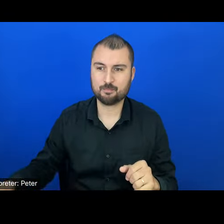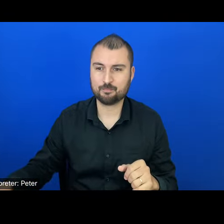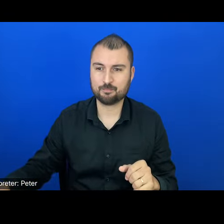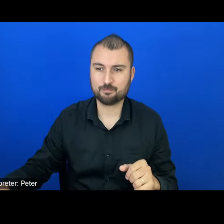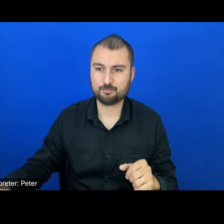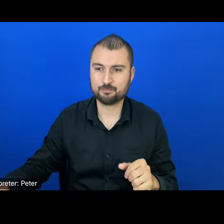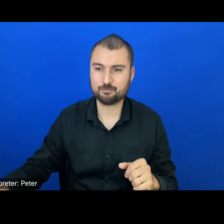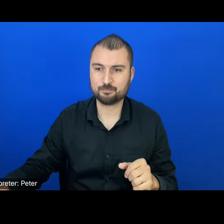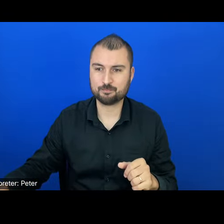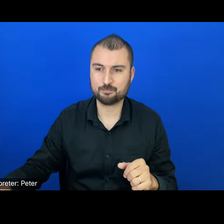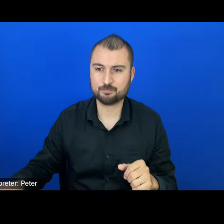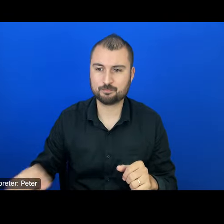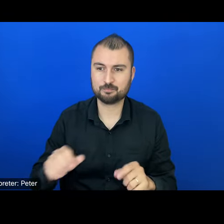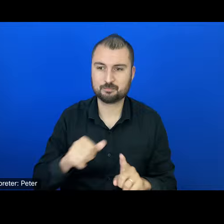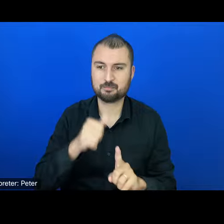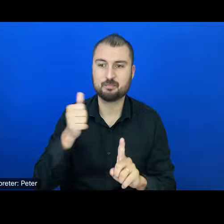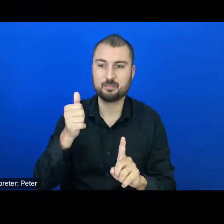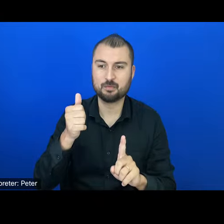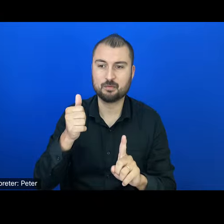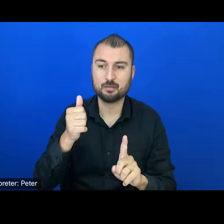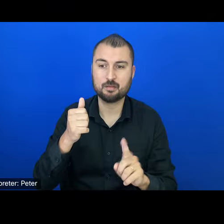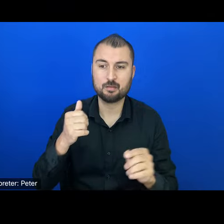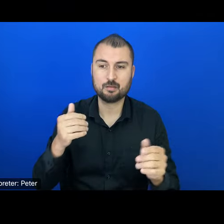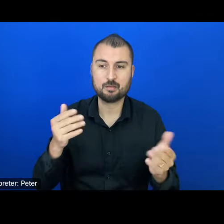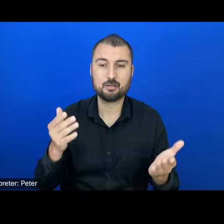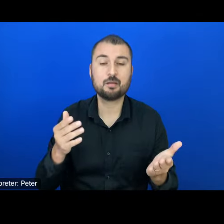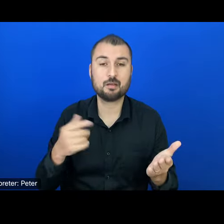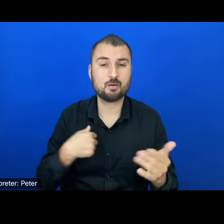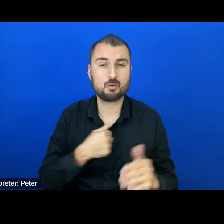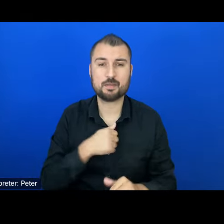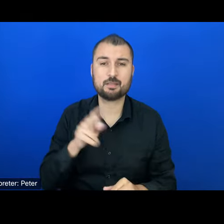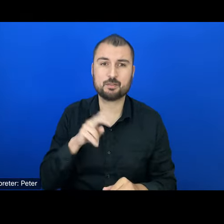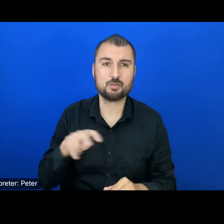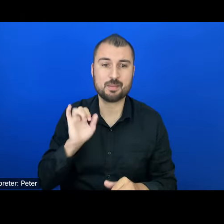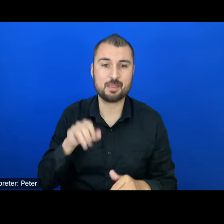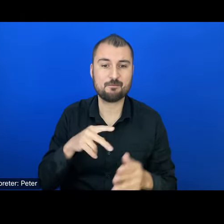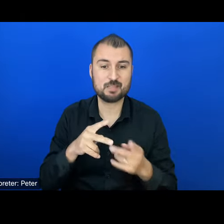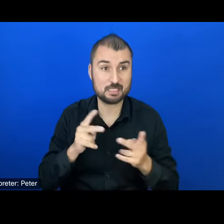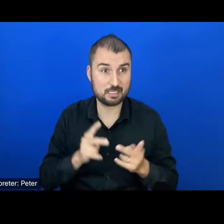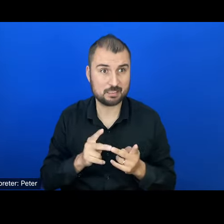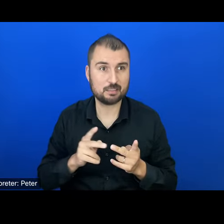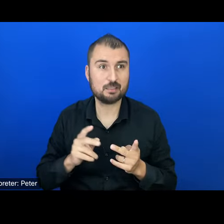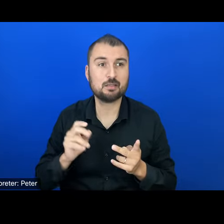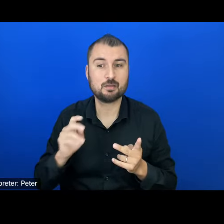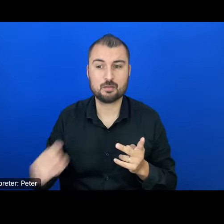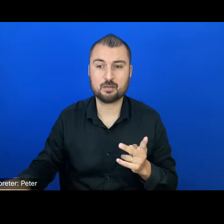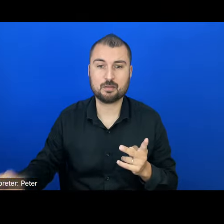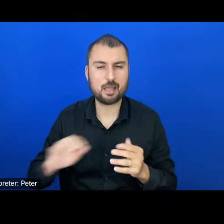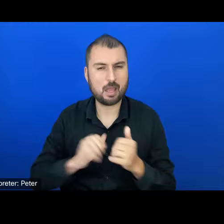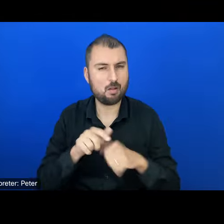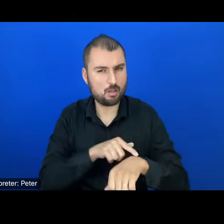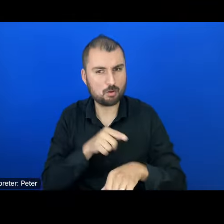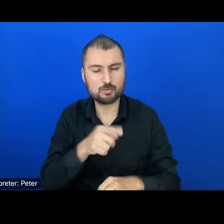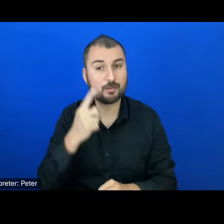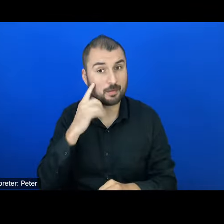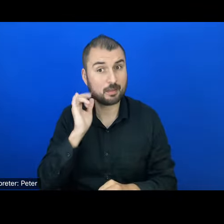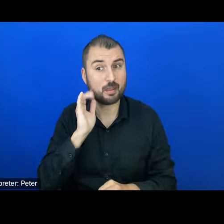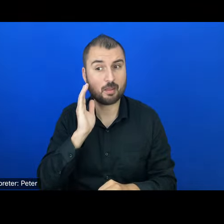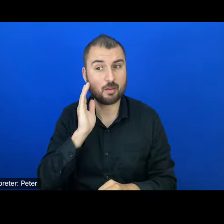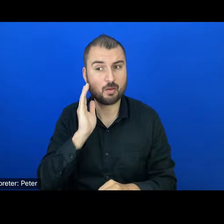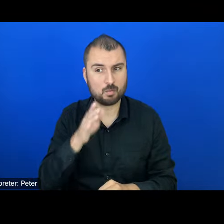on the committee, we recently toured that facility. How long do you think it's going to